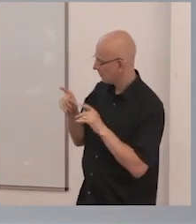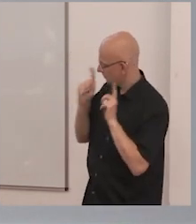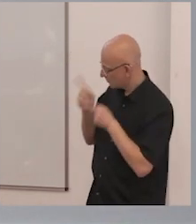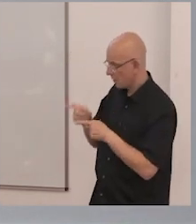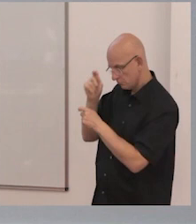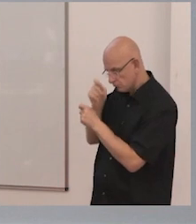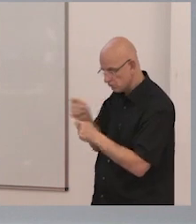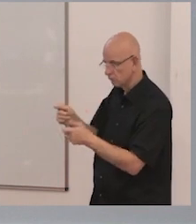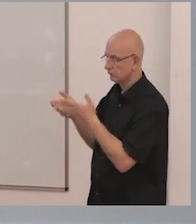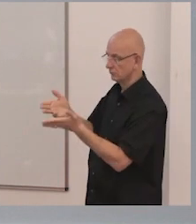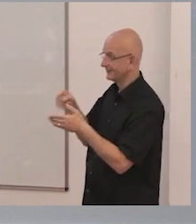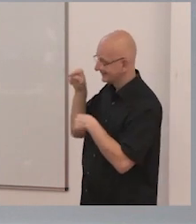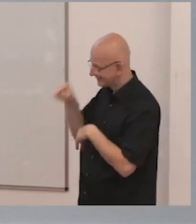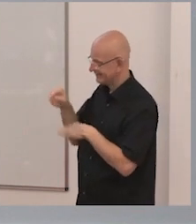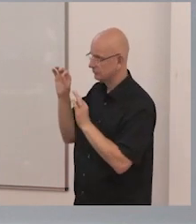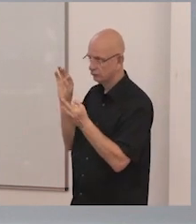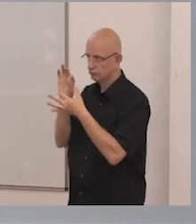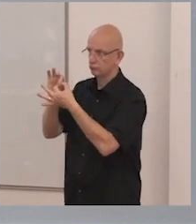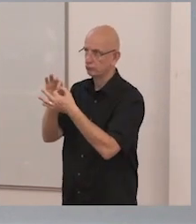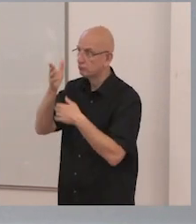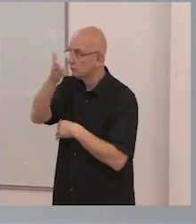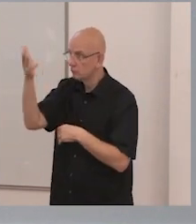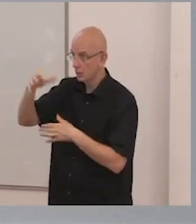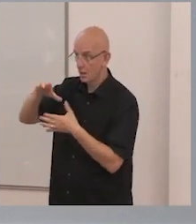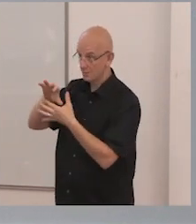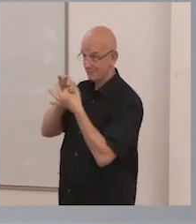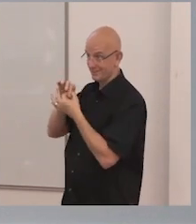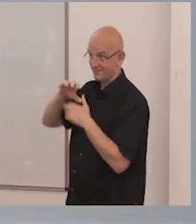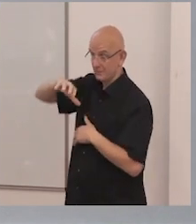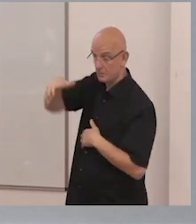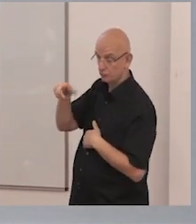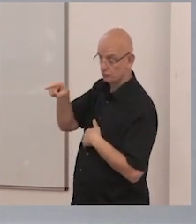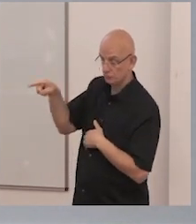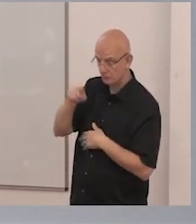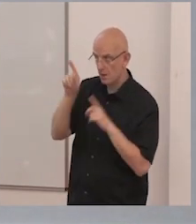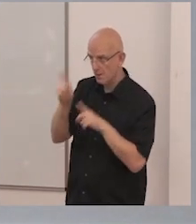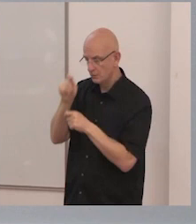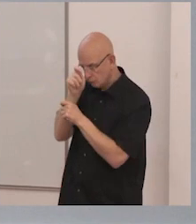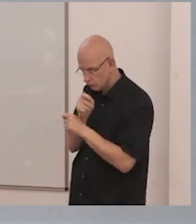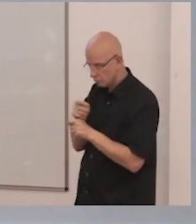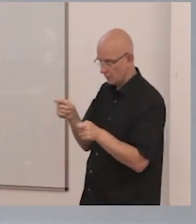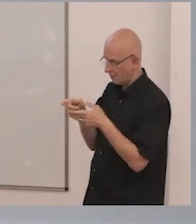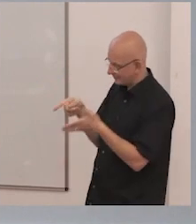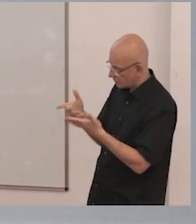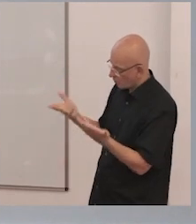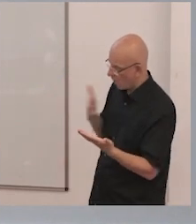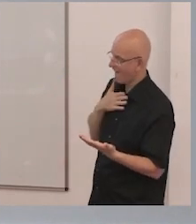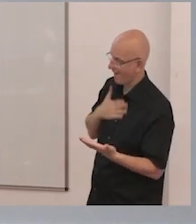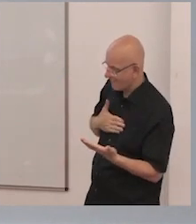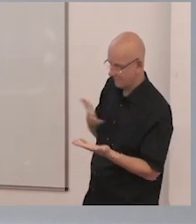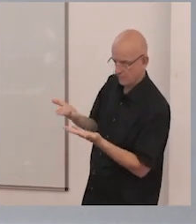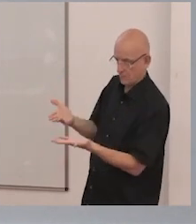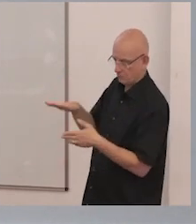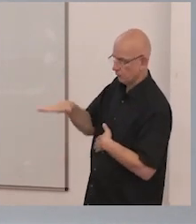and promote the will and preferences of disabled children. And there's a clear link there to Article 12, which I think you'll hear more